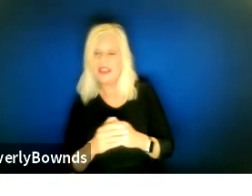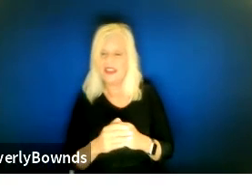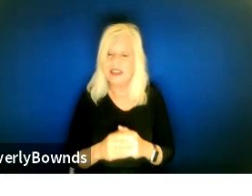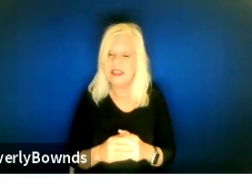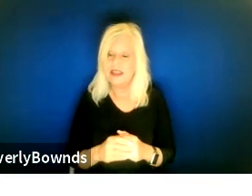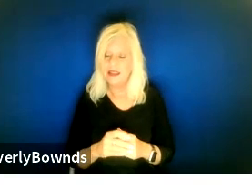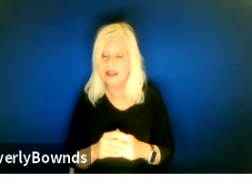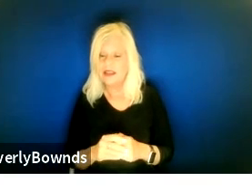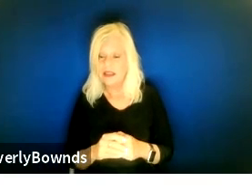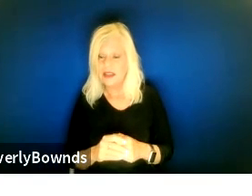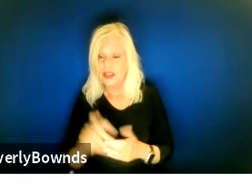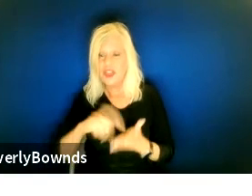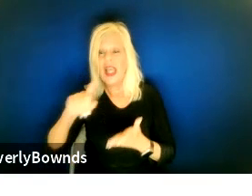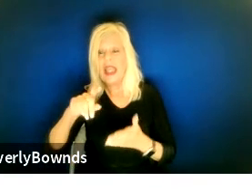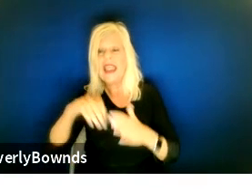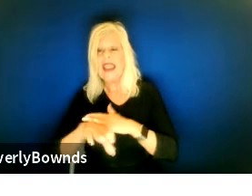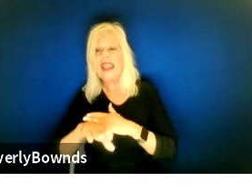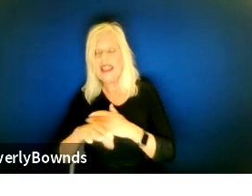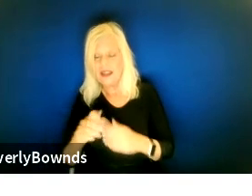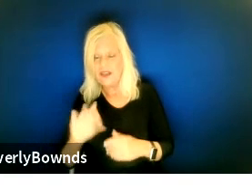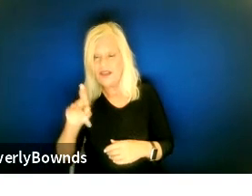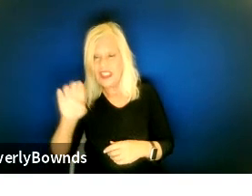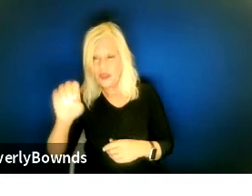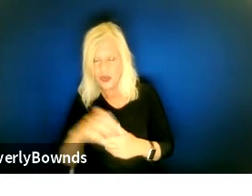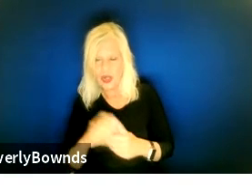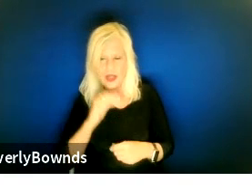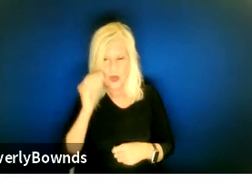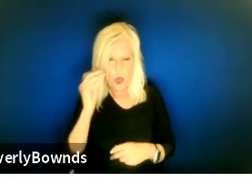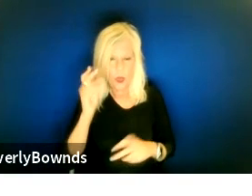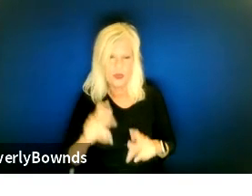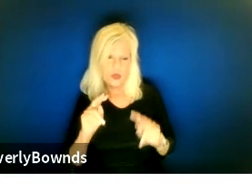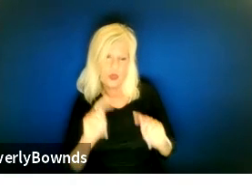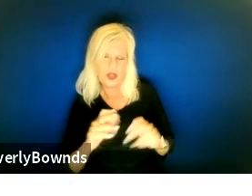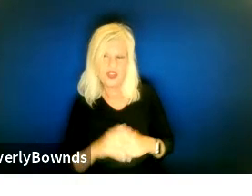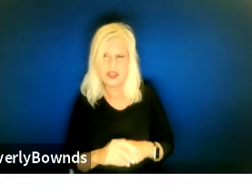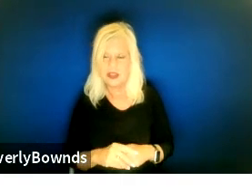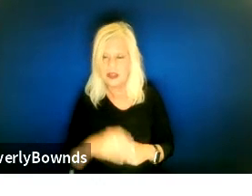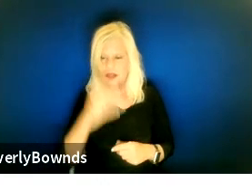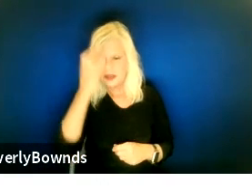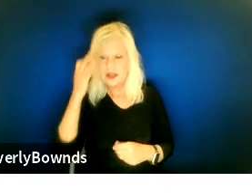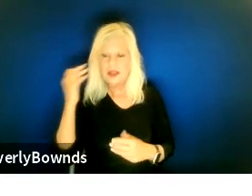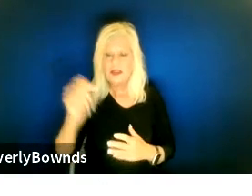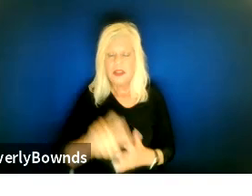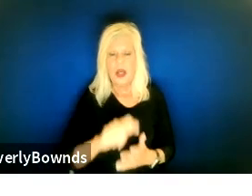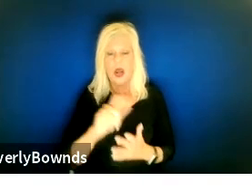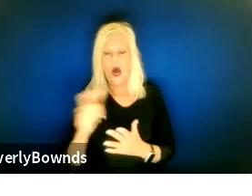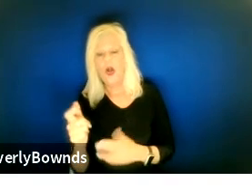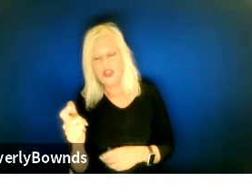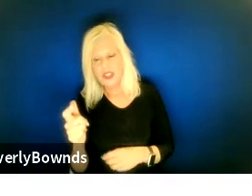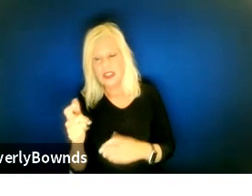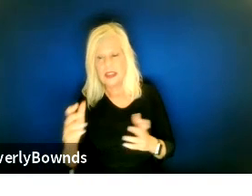check-in feature and how much home-based video the person is watching. Our ultimate aim here is to